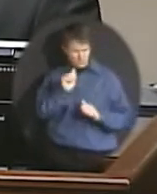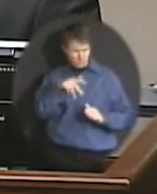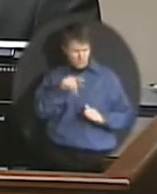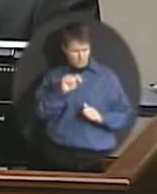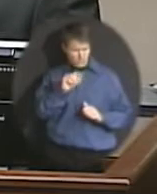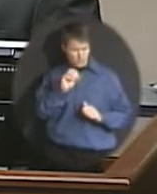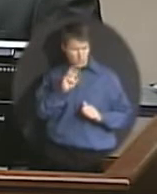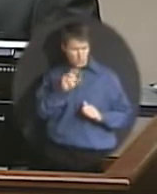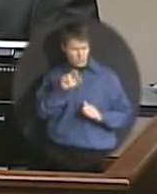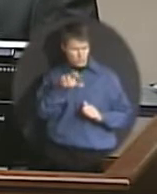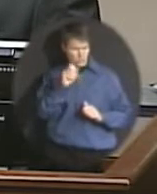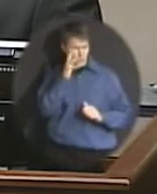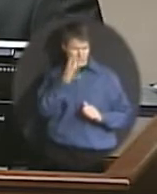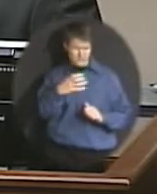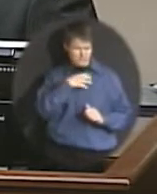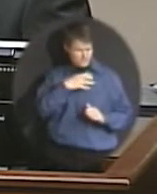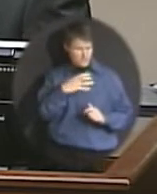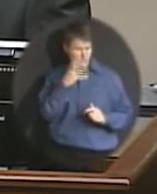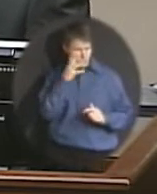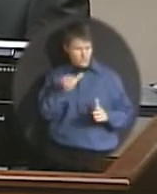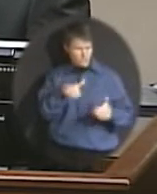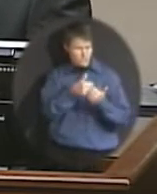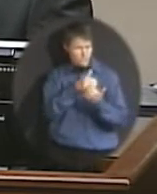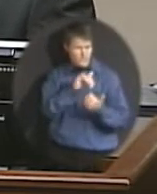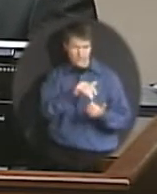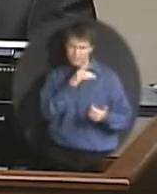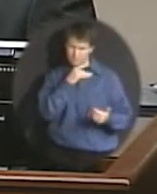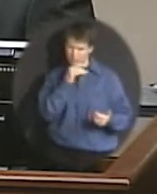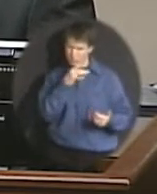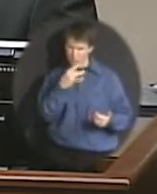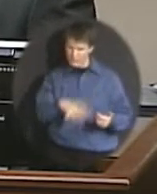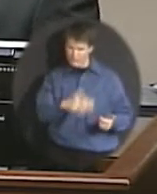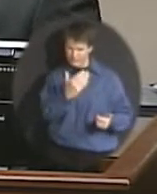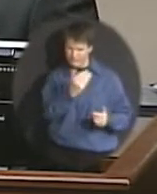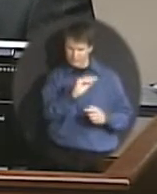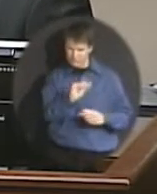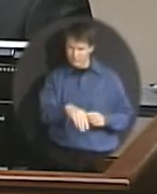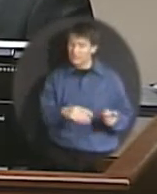appeal that. They're not going to like that 15%. They may not.